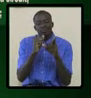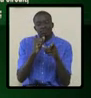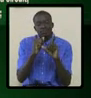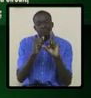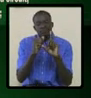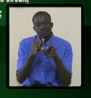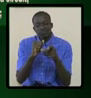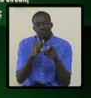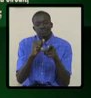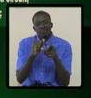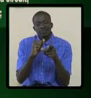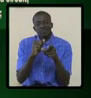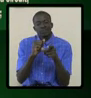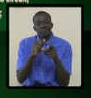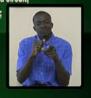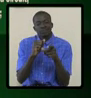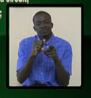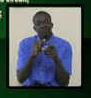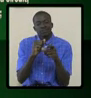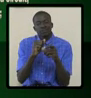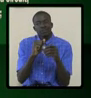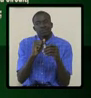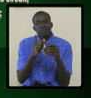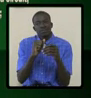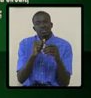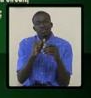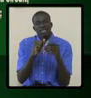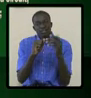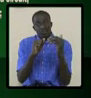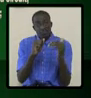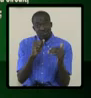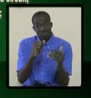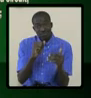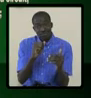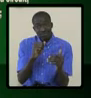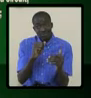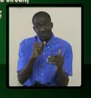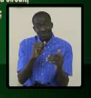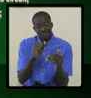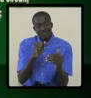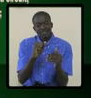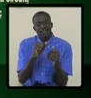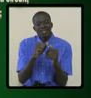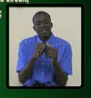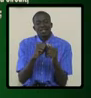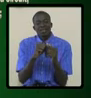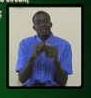current. And distinguish between direct and indirect current.